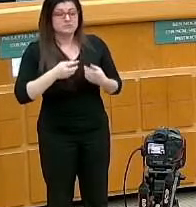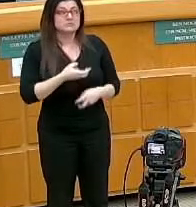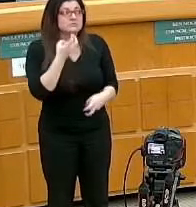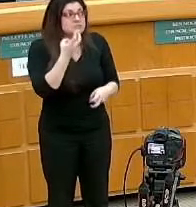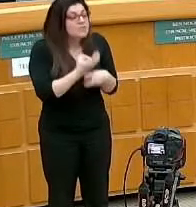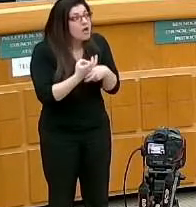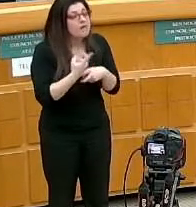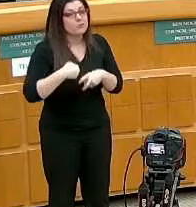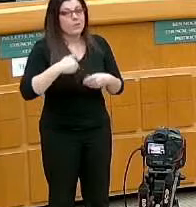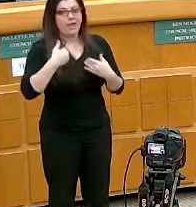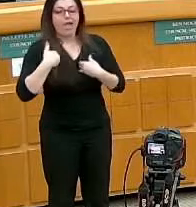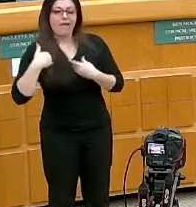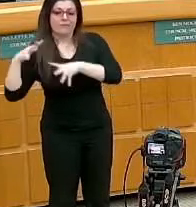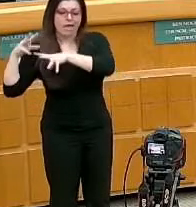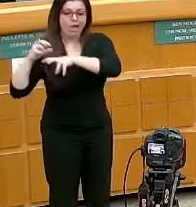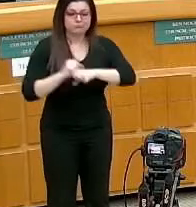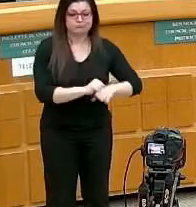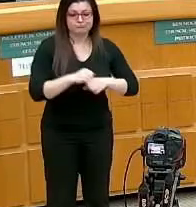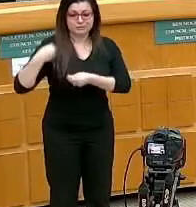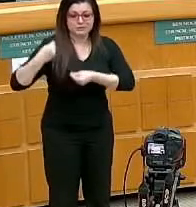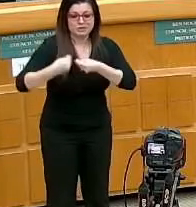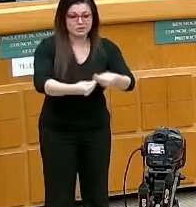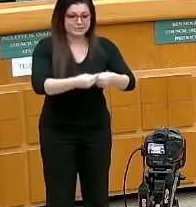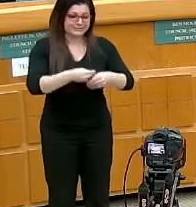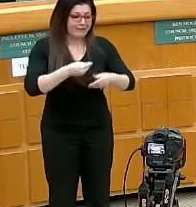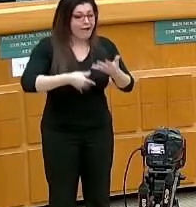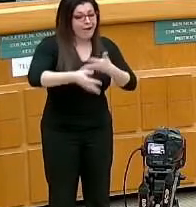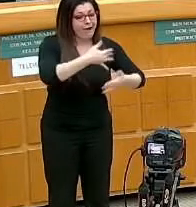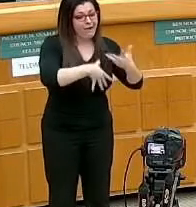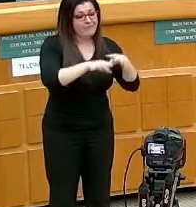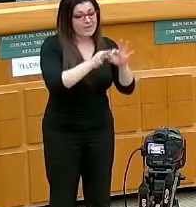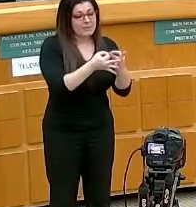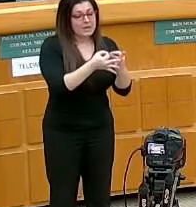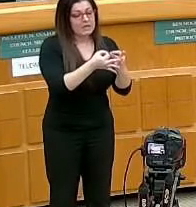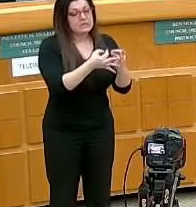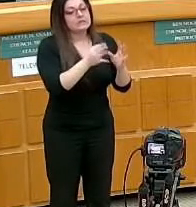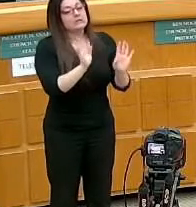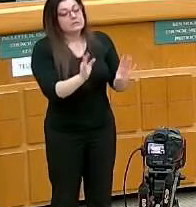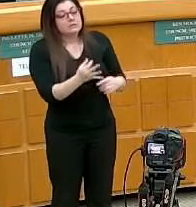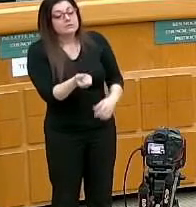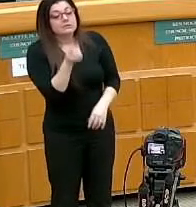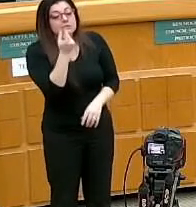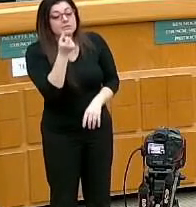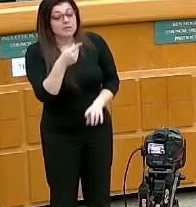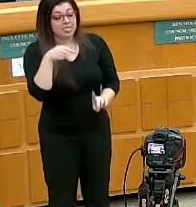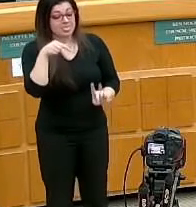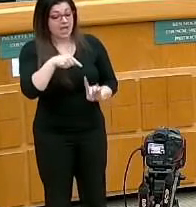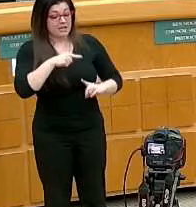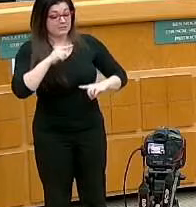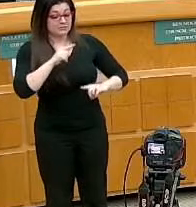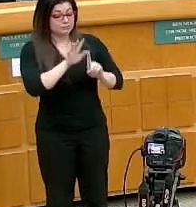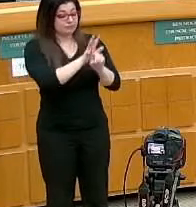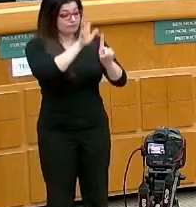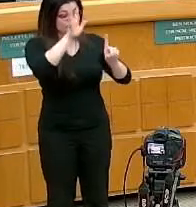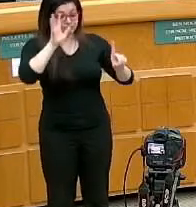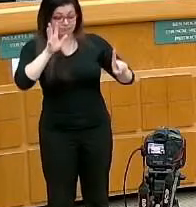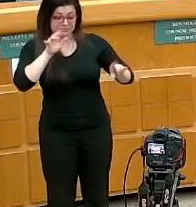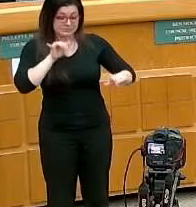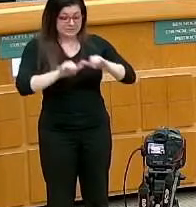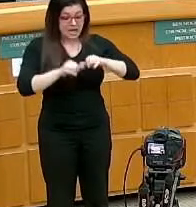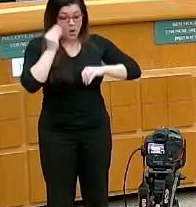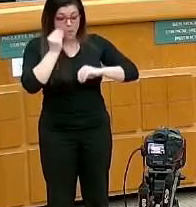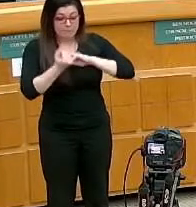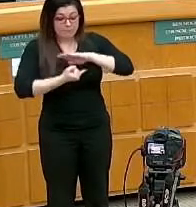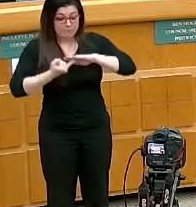family traditions. But social distancing has proven to be an effective mitigating tool to decrease the numbers of